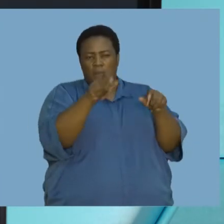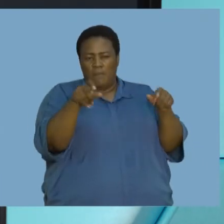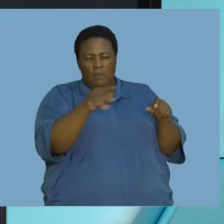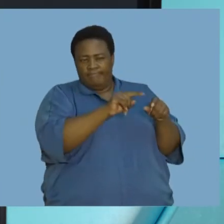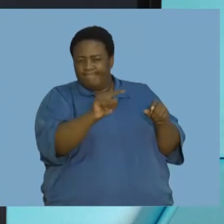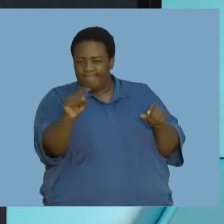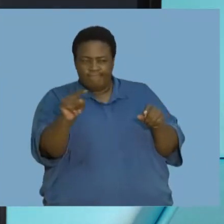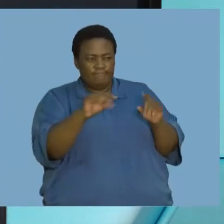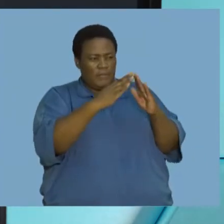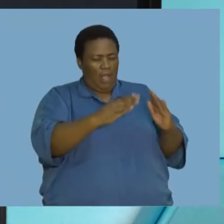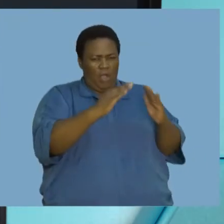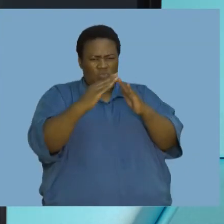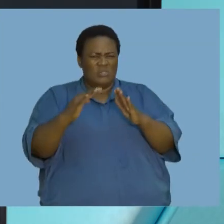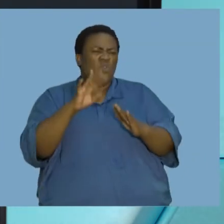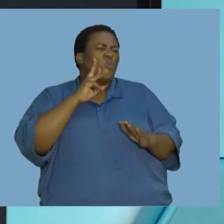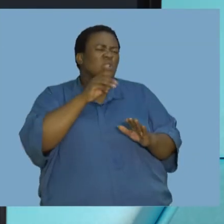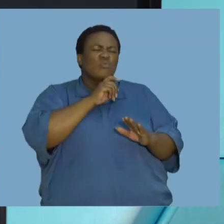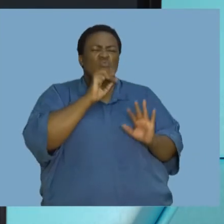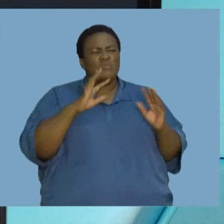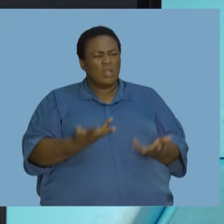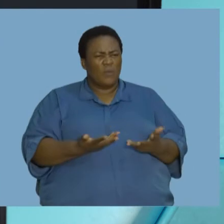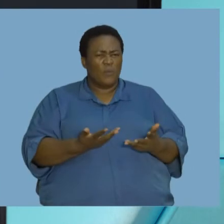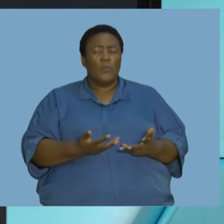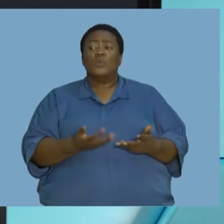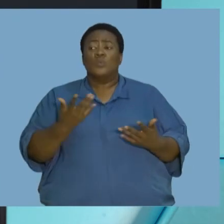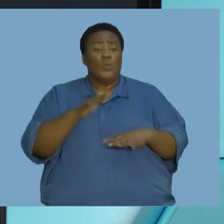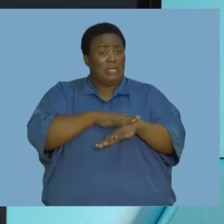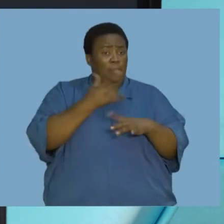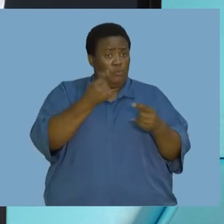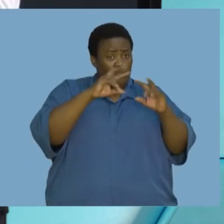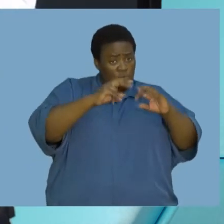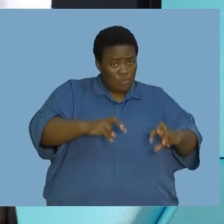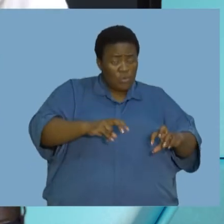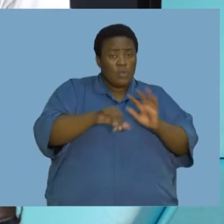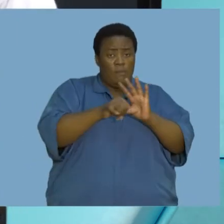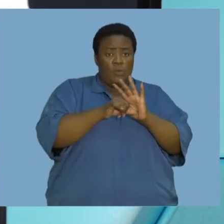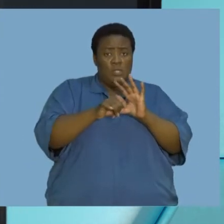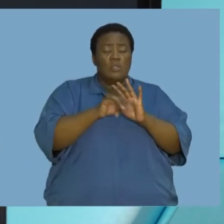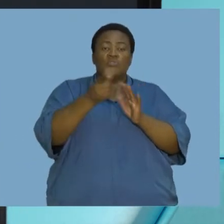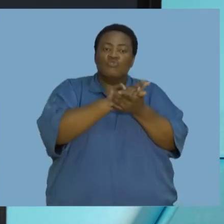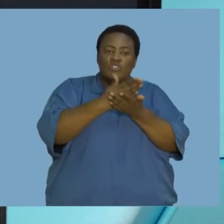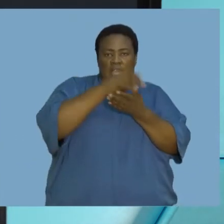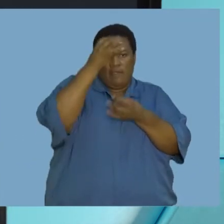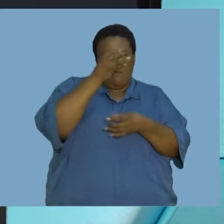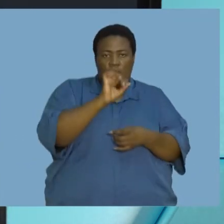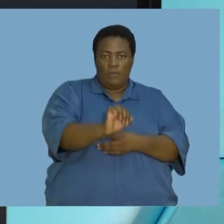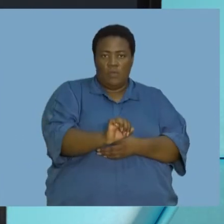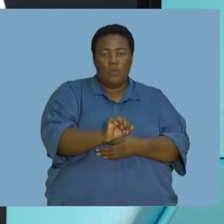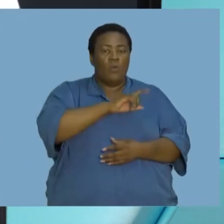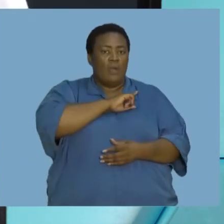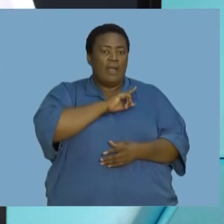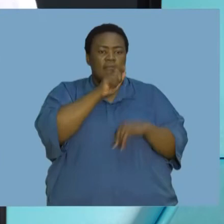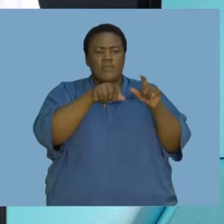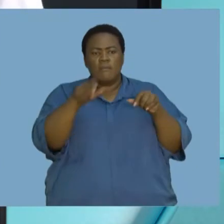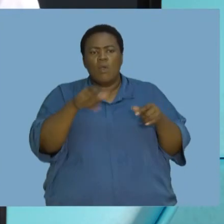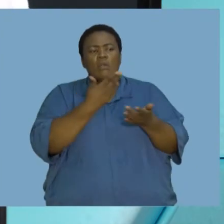of what was the purpose or how did they use water. And I suppose in carrying out an investigation, it's important that you share your